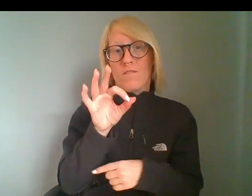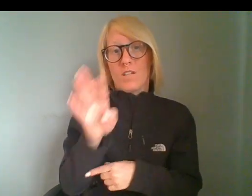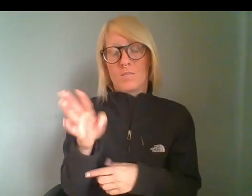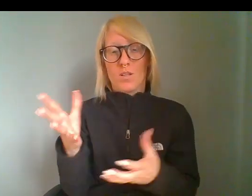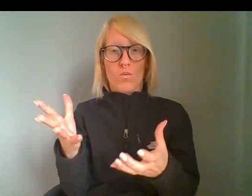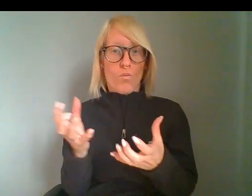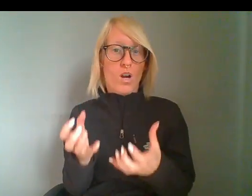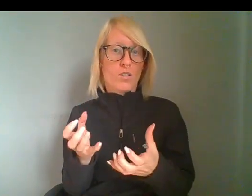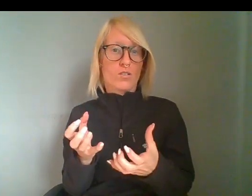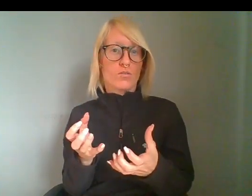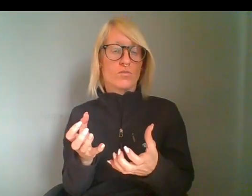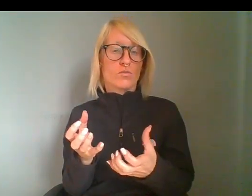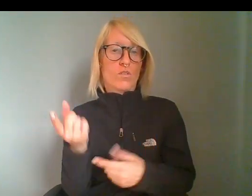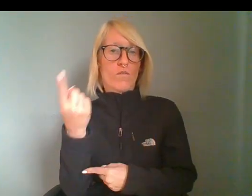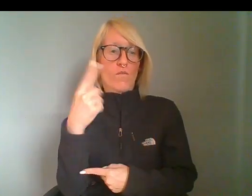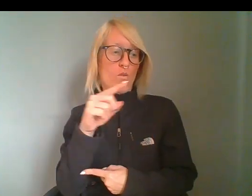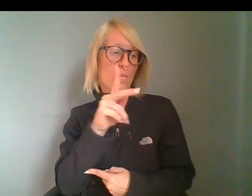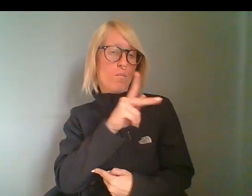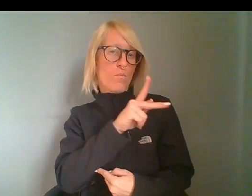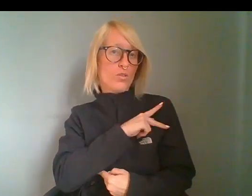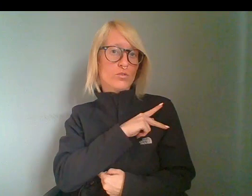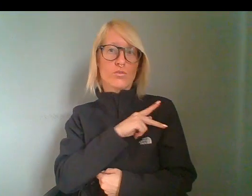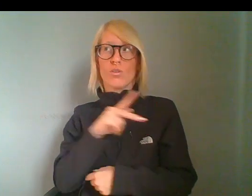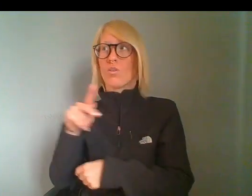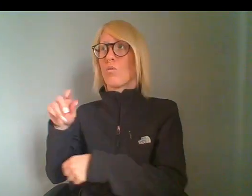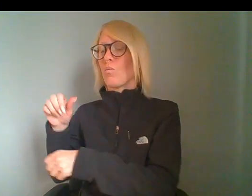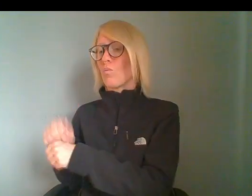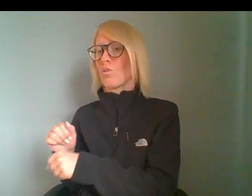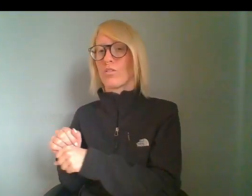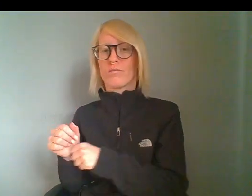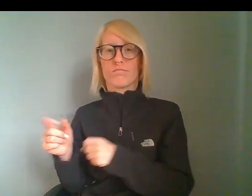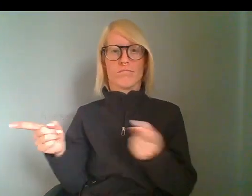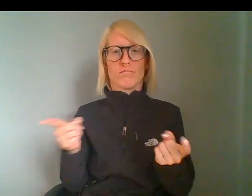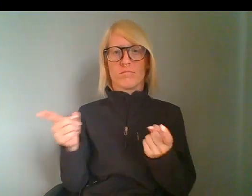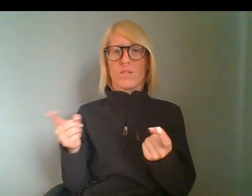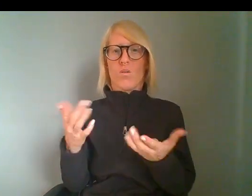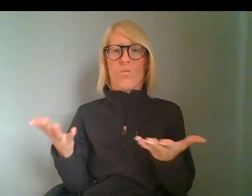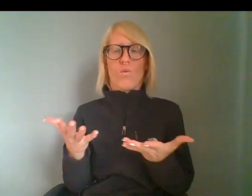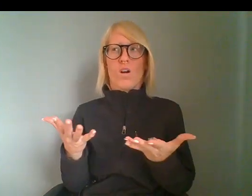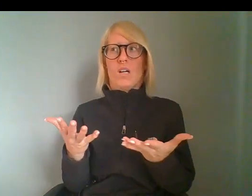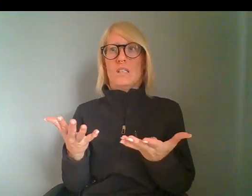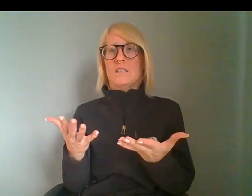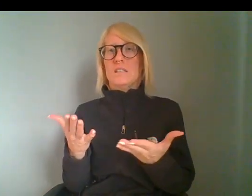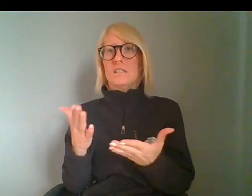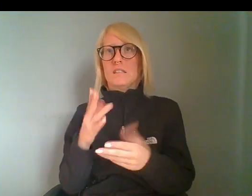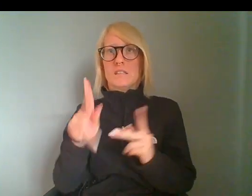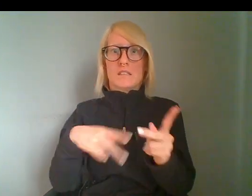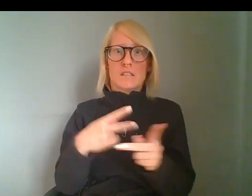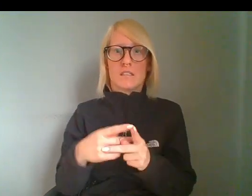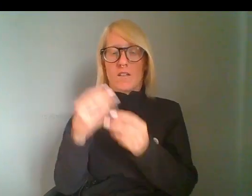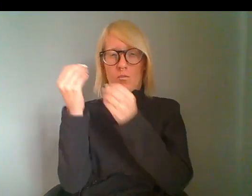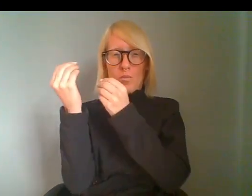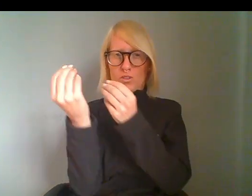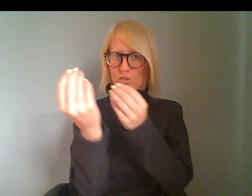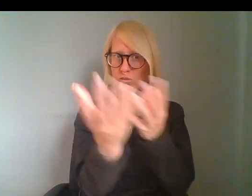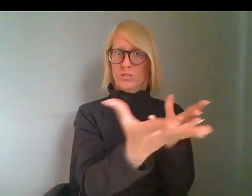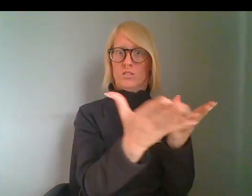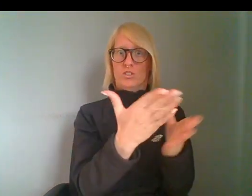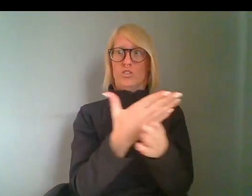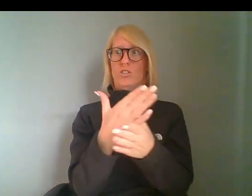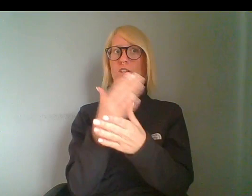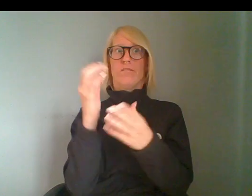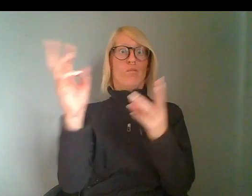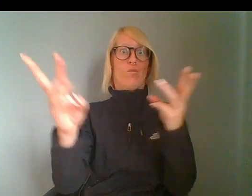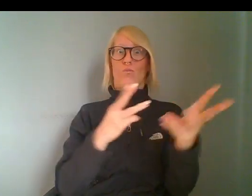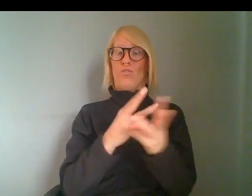Facebook for personal? Do you want to use it for work? What kind of information do you want to get out there? And if you're really concerned about